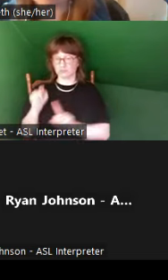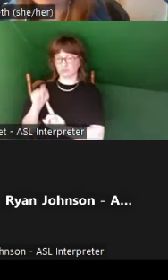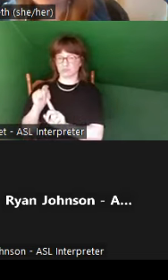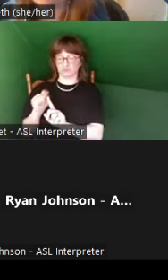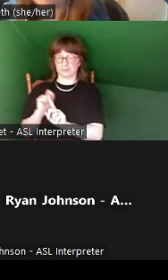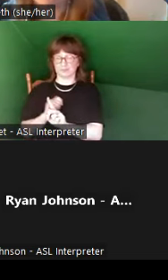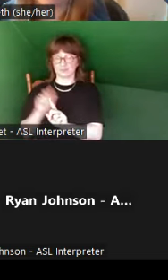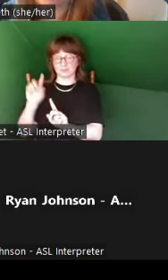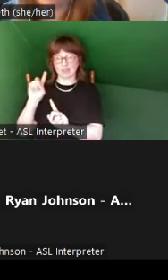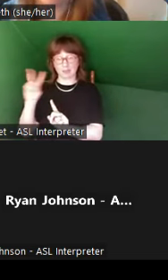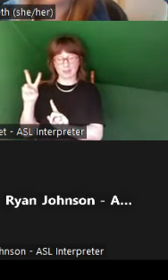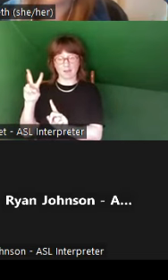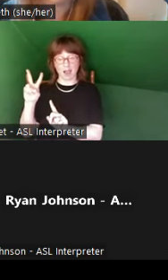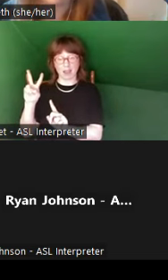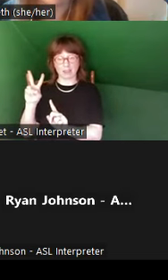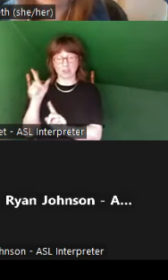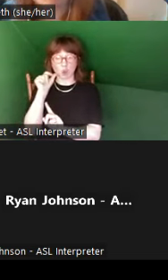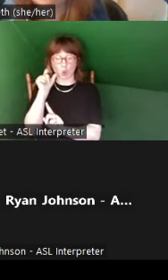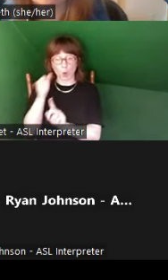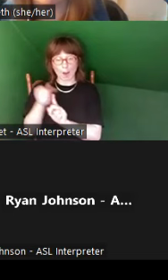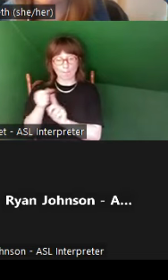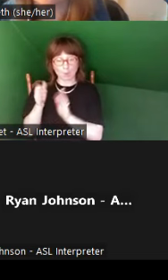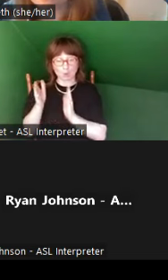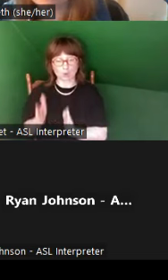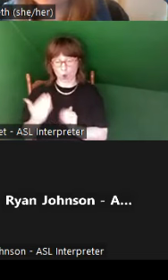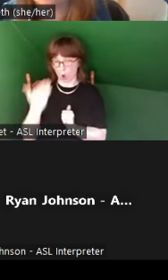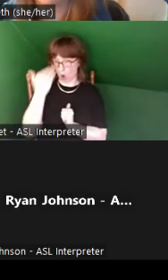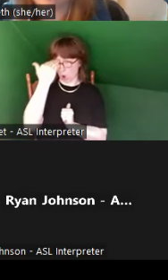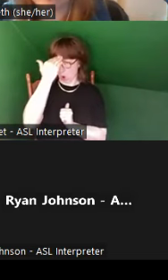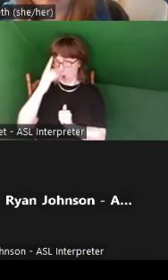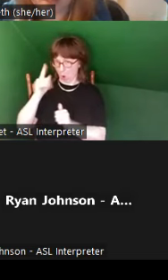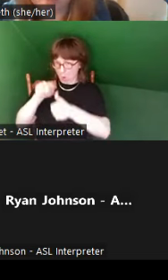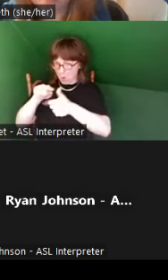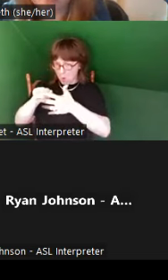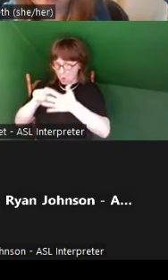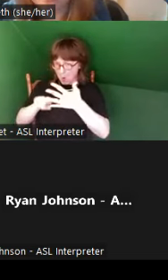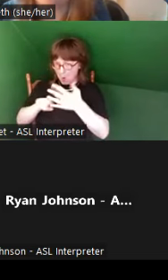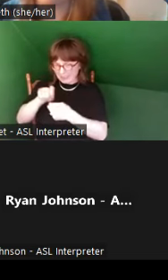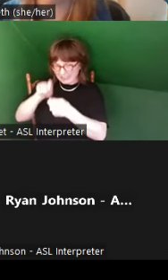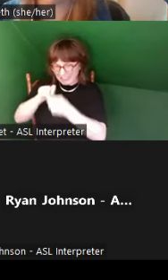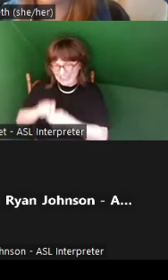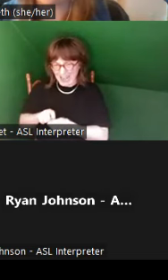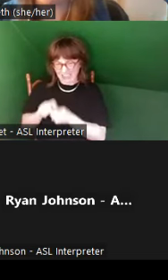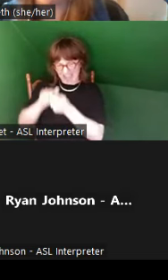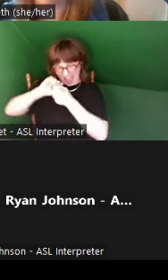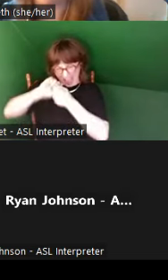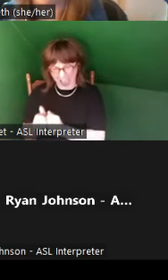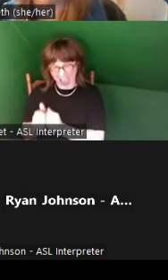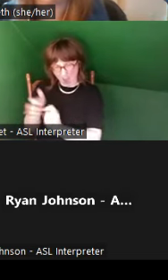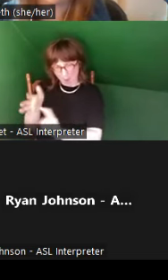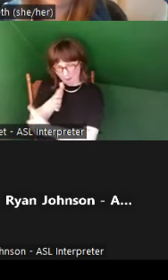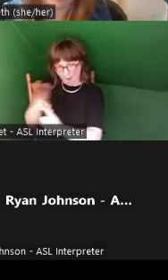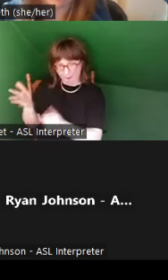that abusers know the target of their abuse in a very intimate and personal way. They know the